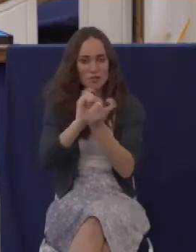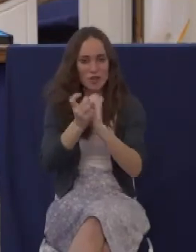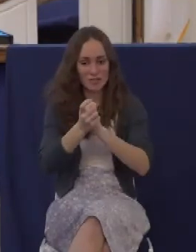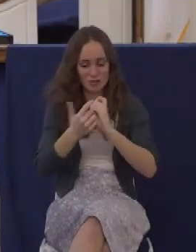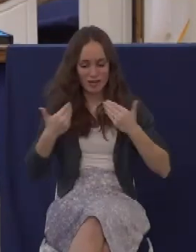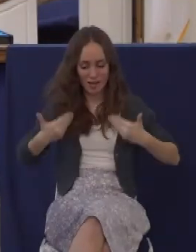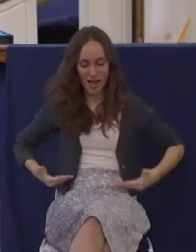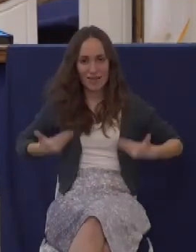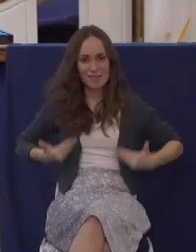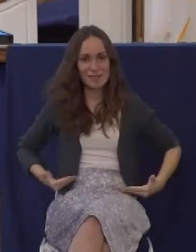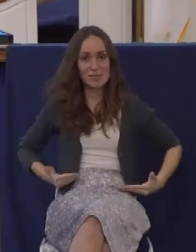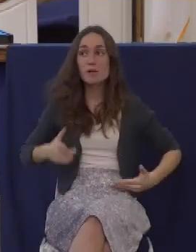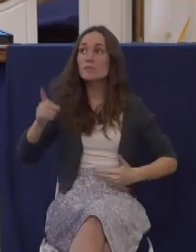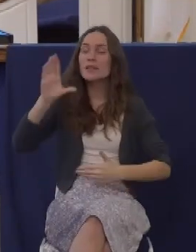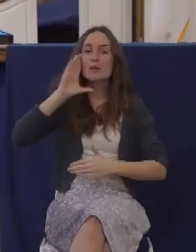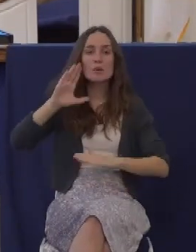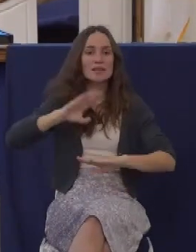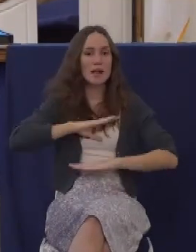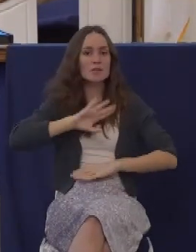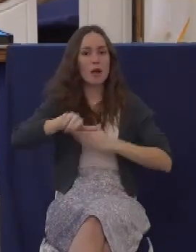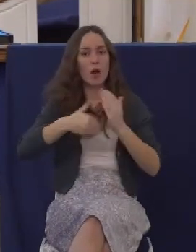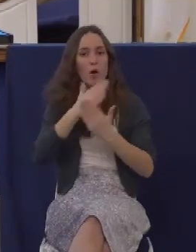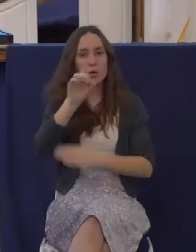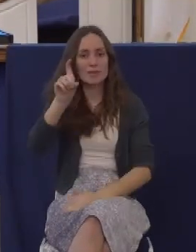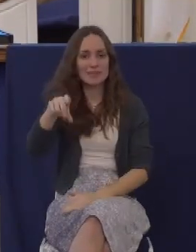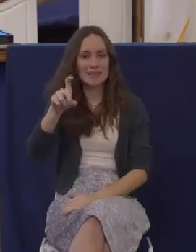God will meet all of your needs, not all of your greeds.